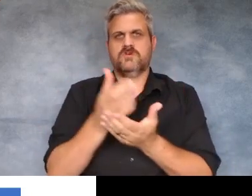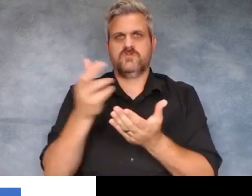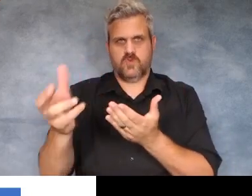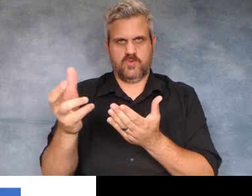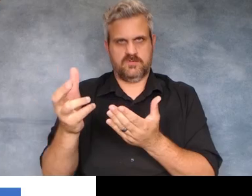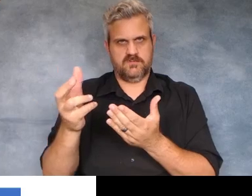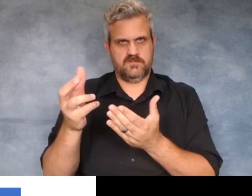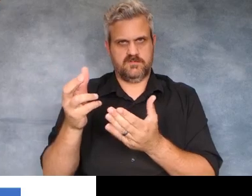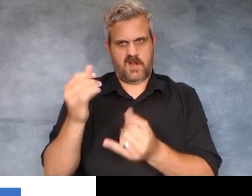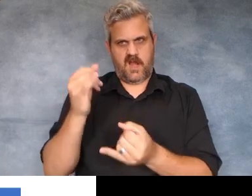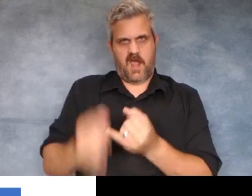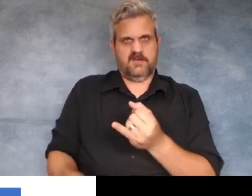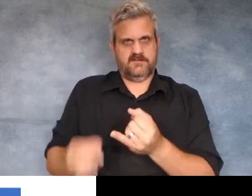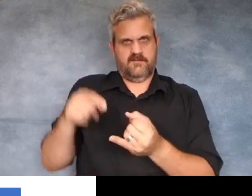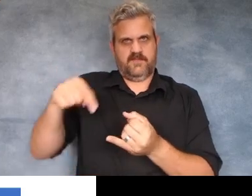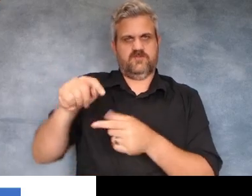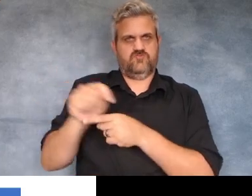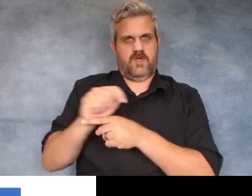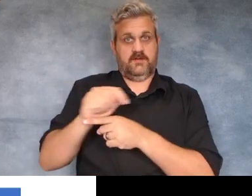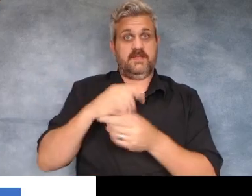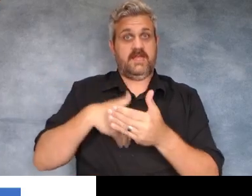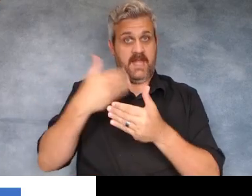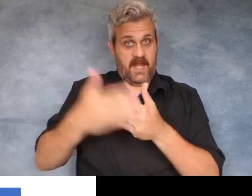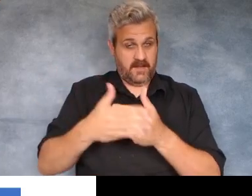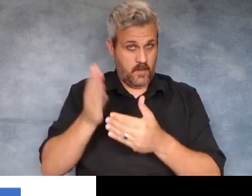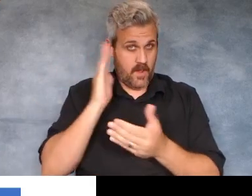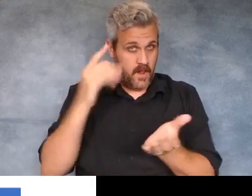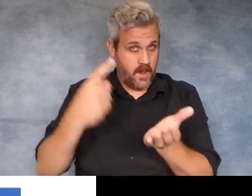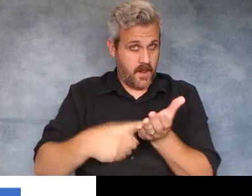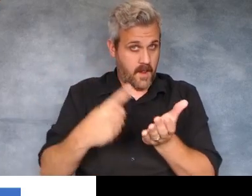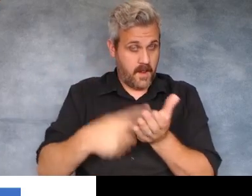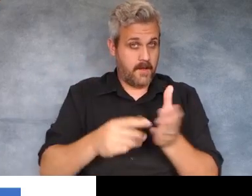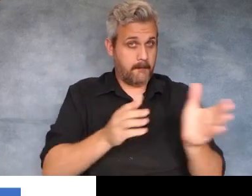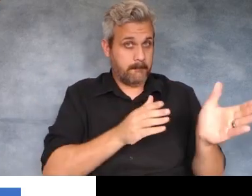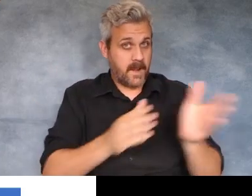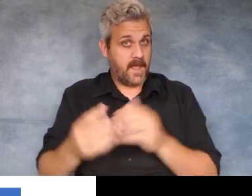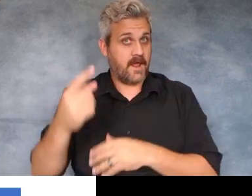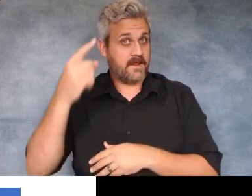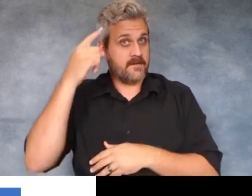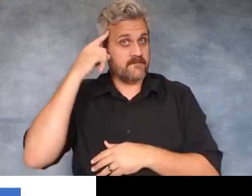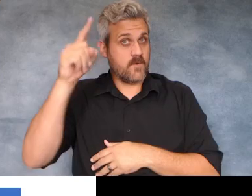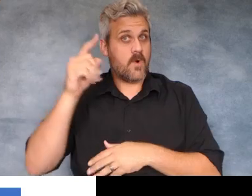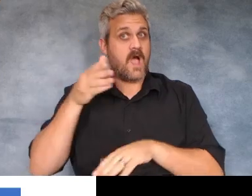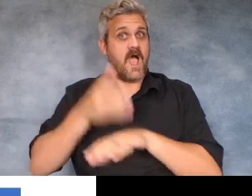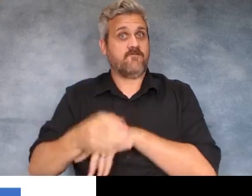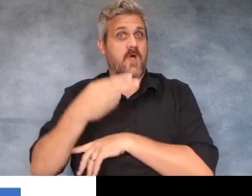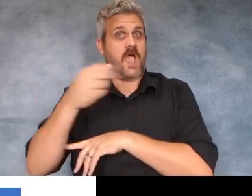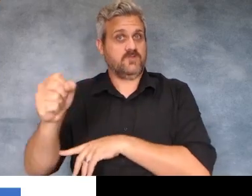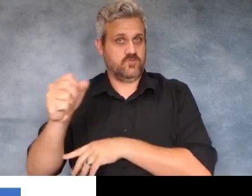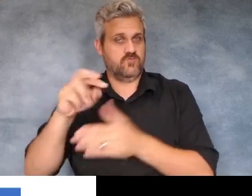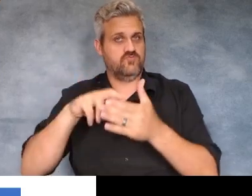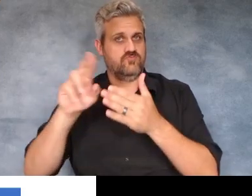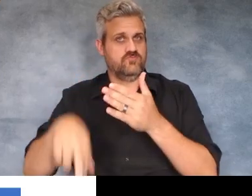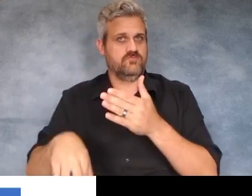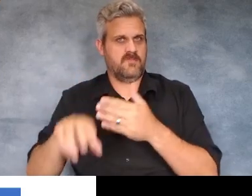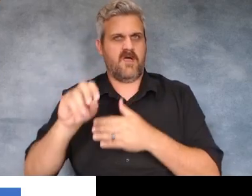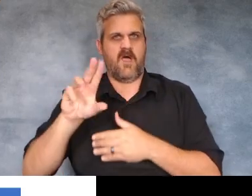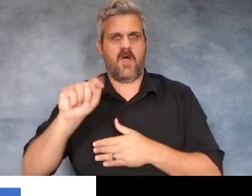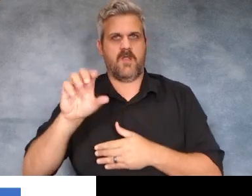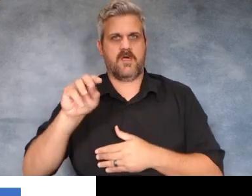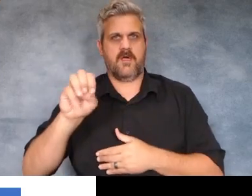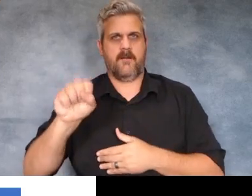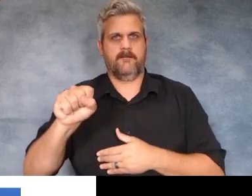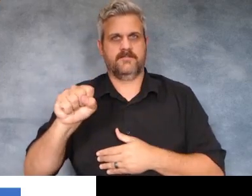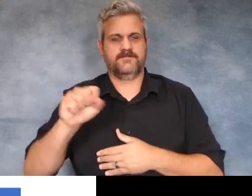of this module. Next, we will be discussing planning for post-secondary outcomes.